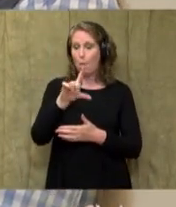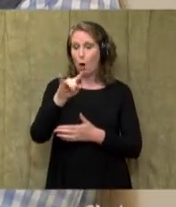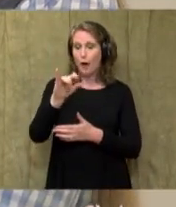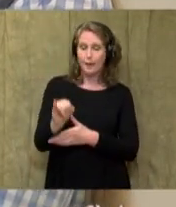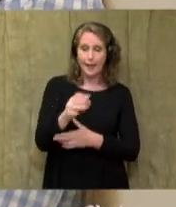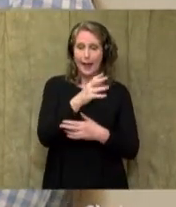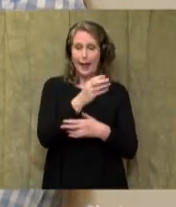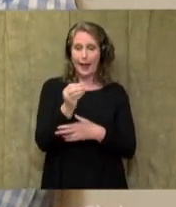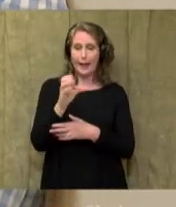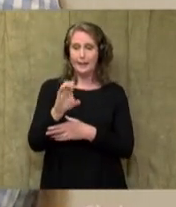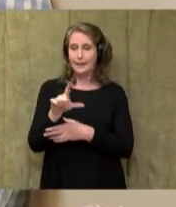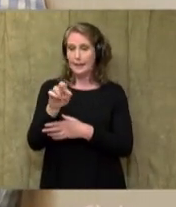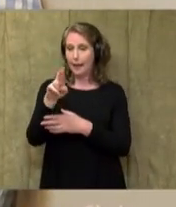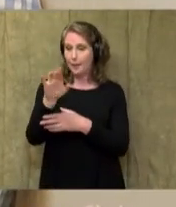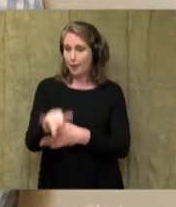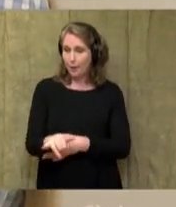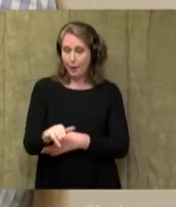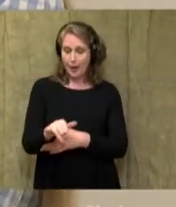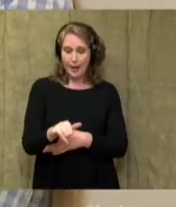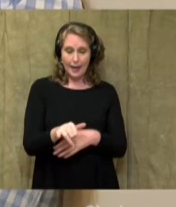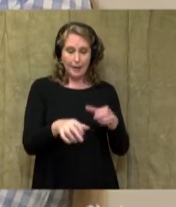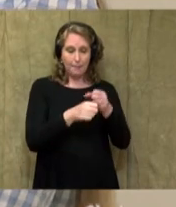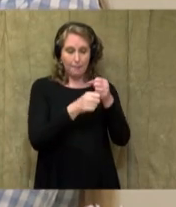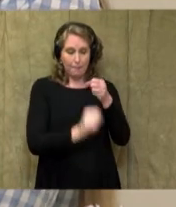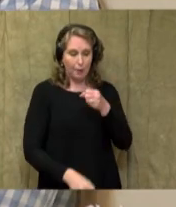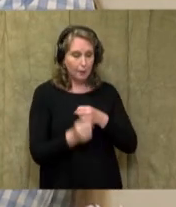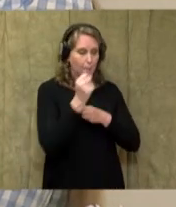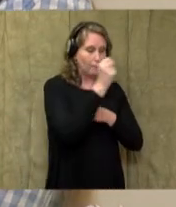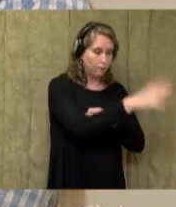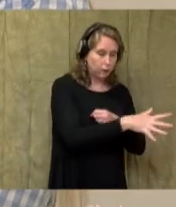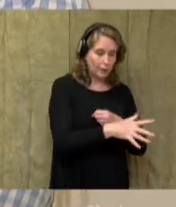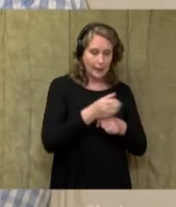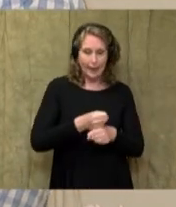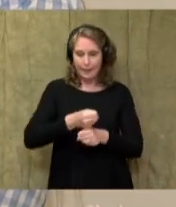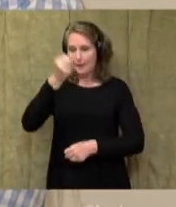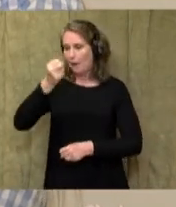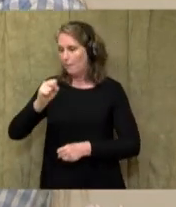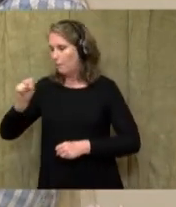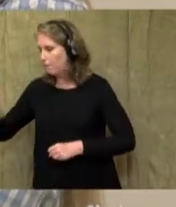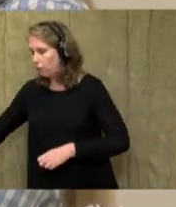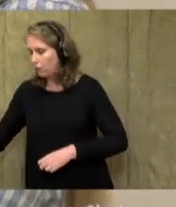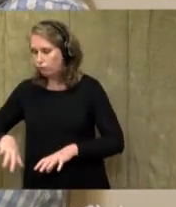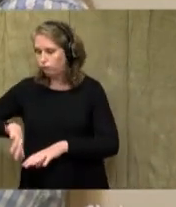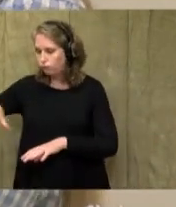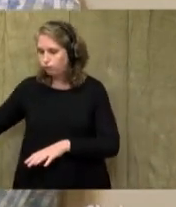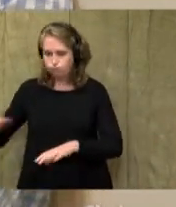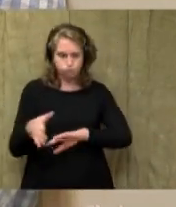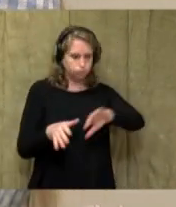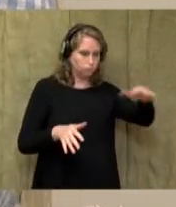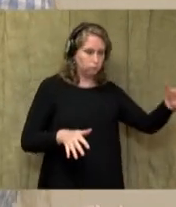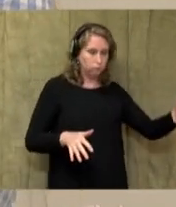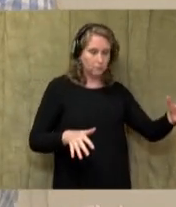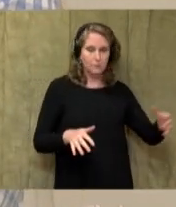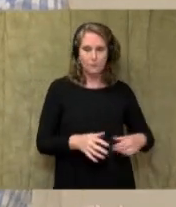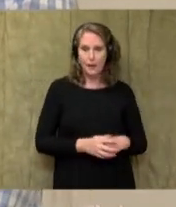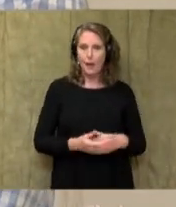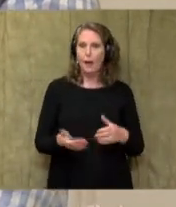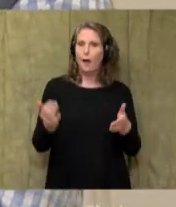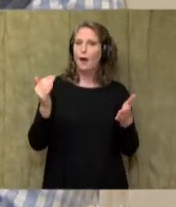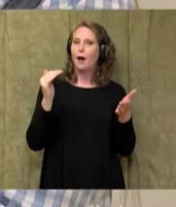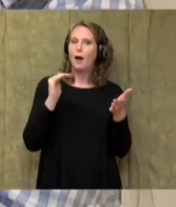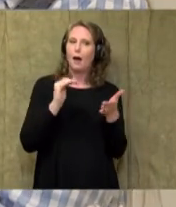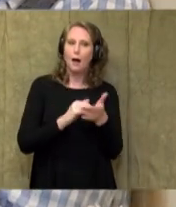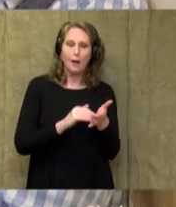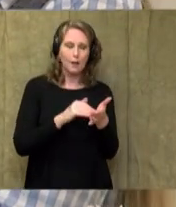the celery. Hare pulled off the bottoms for Bear and put the tops in his own pile. Once